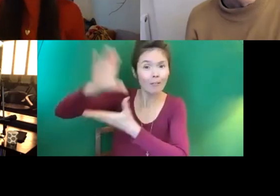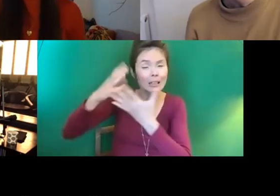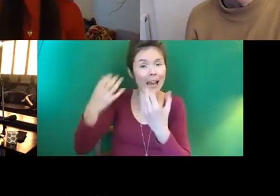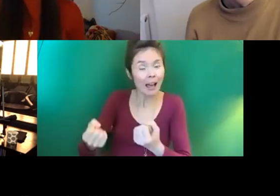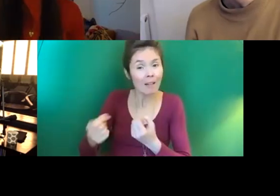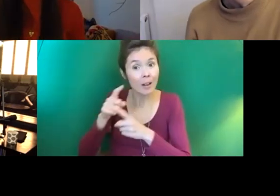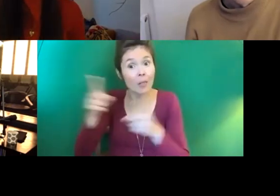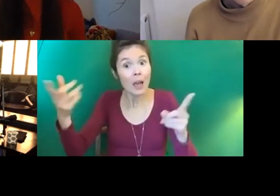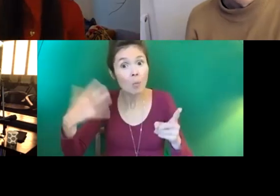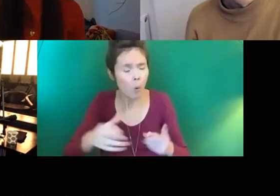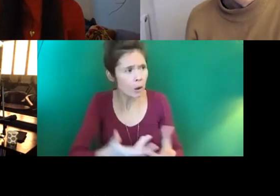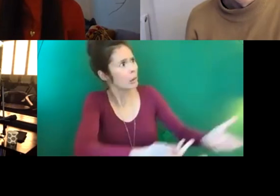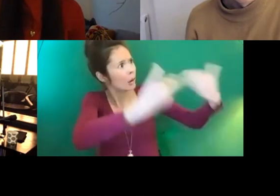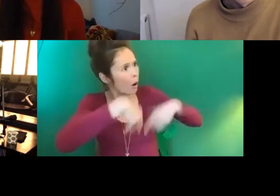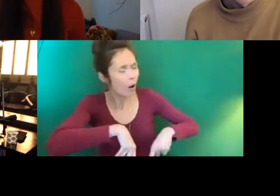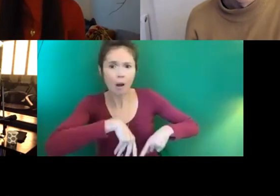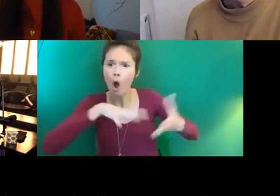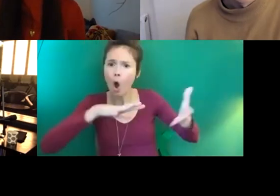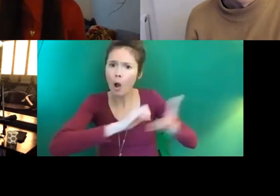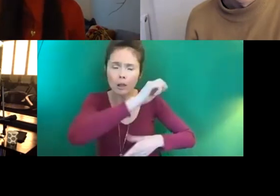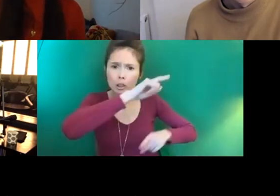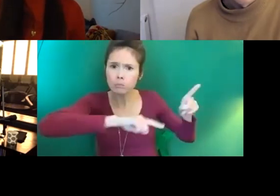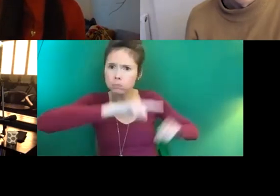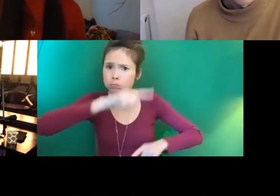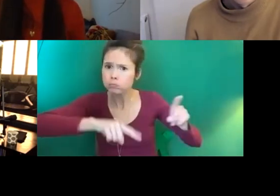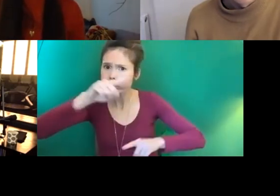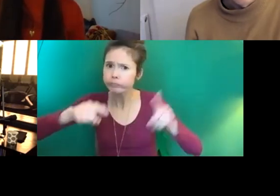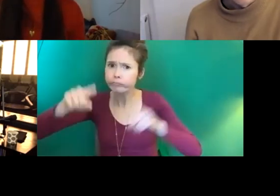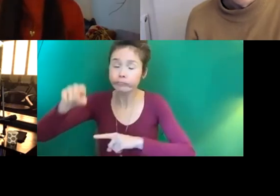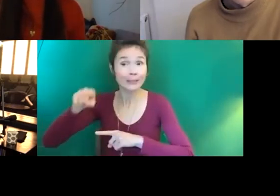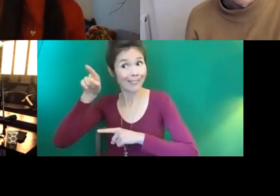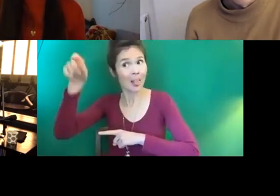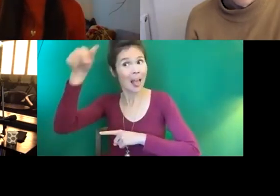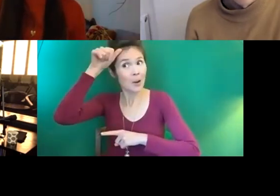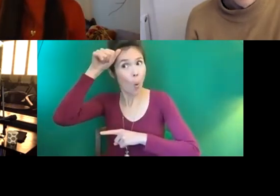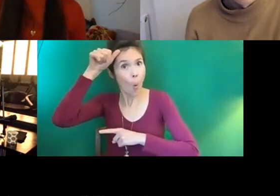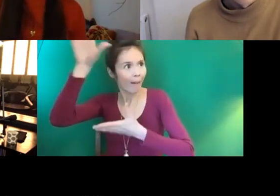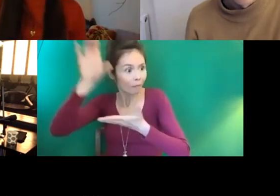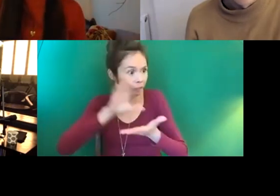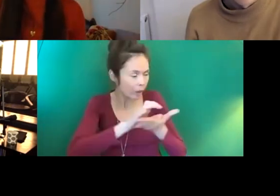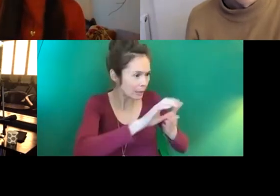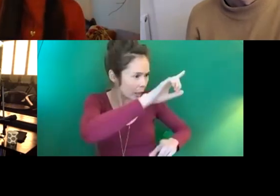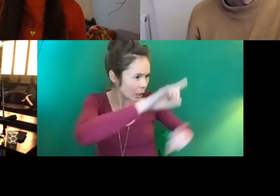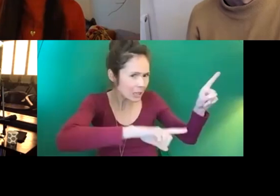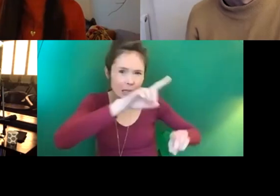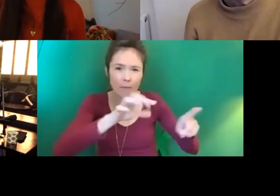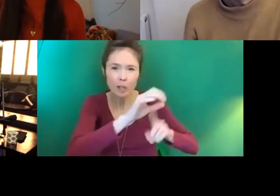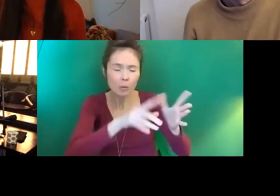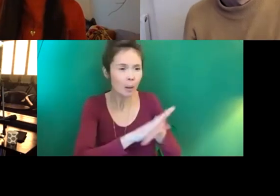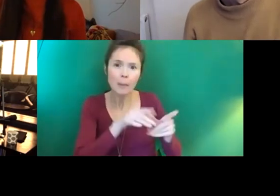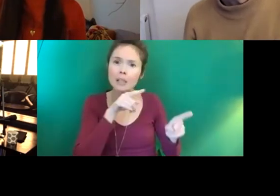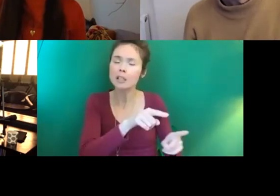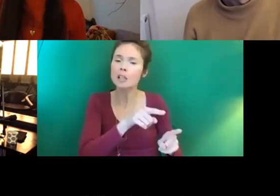different people within, you know, culture, and that hopefully funding is a way of addressing some of that imbalance and underrepresentation